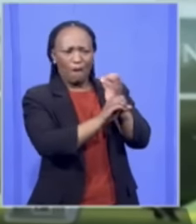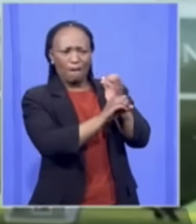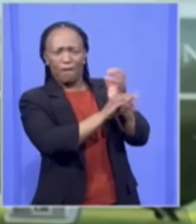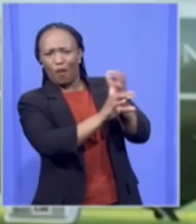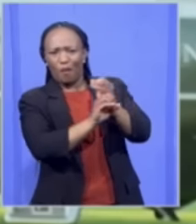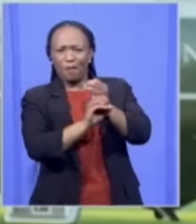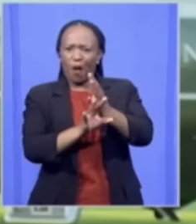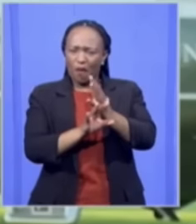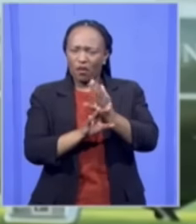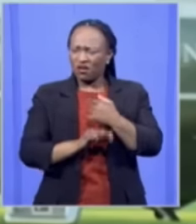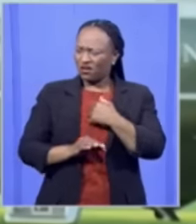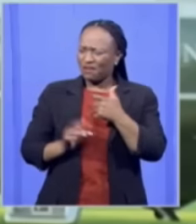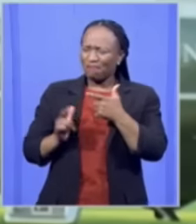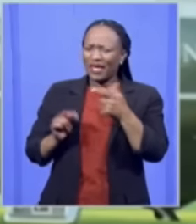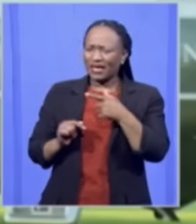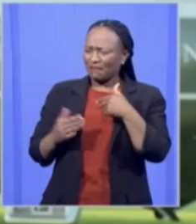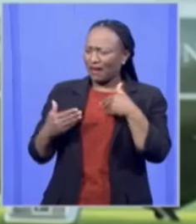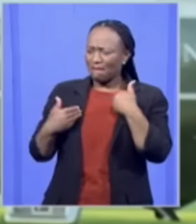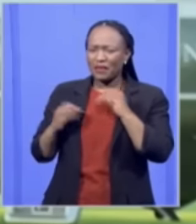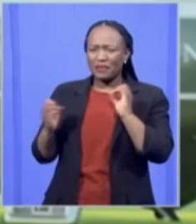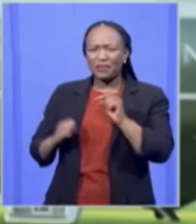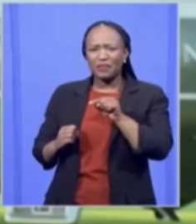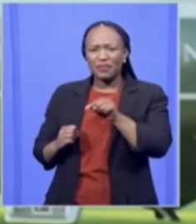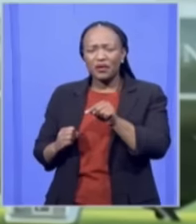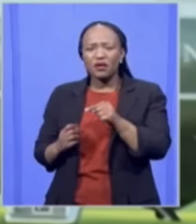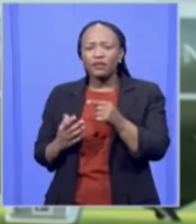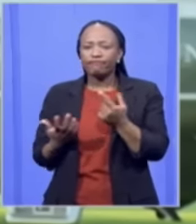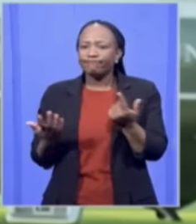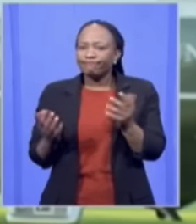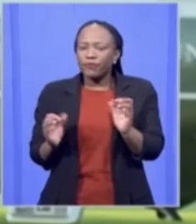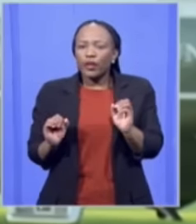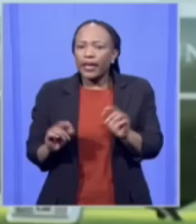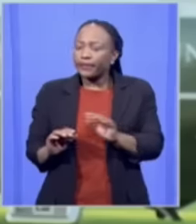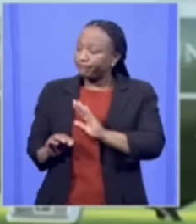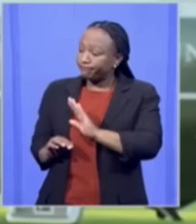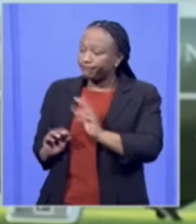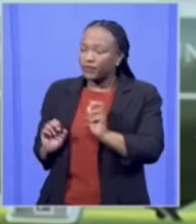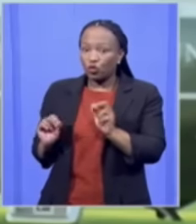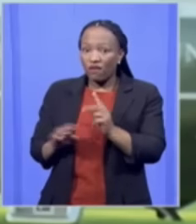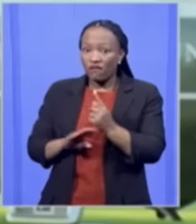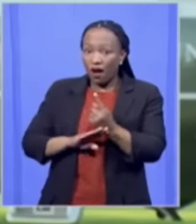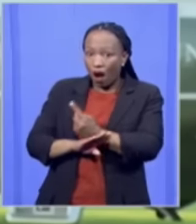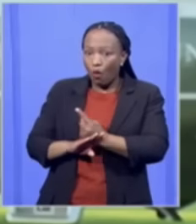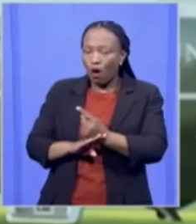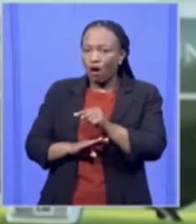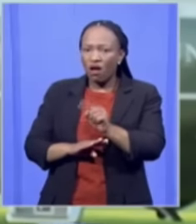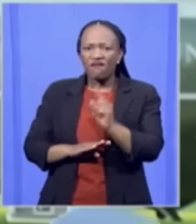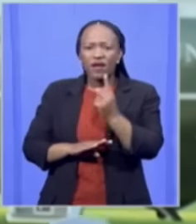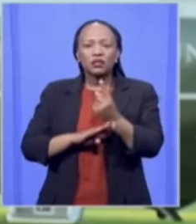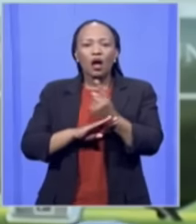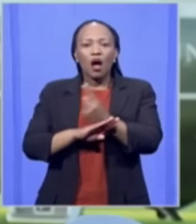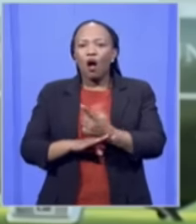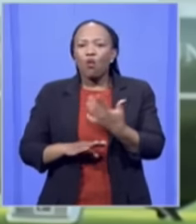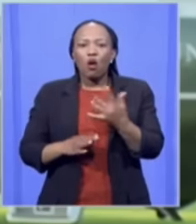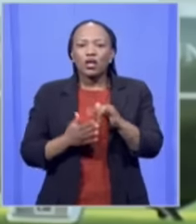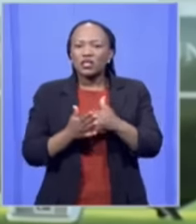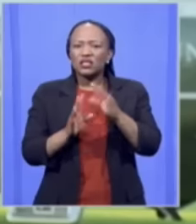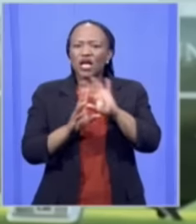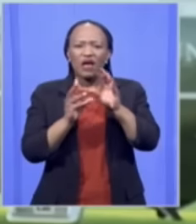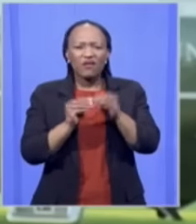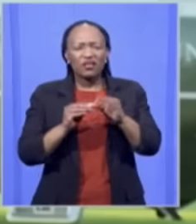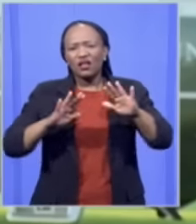not happy with Israel. You know, when I say, okay, now you have 12 hours, you don't go out in the first hour and just drop everything you have